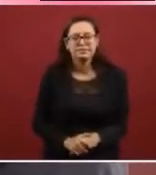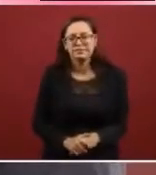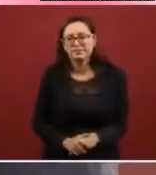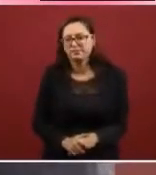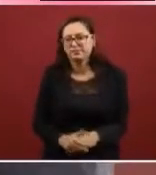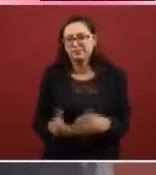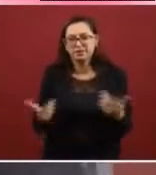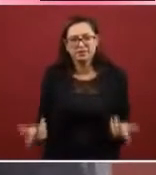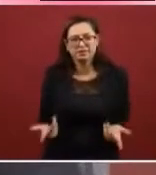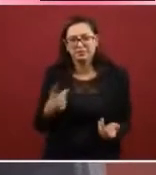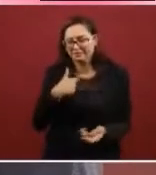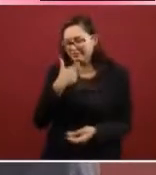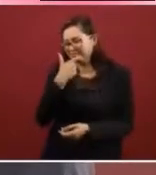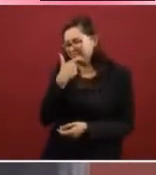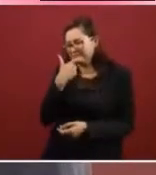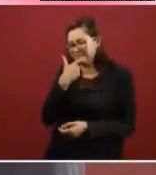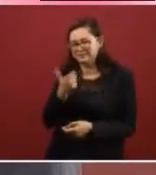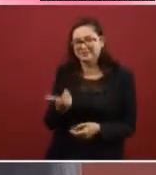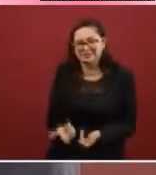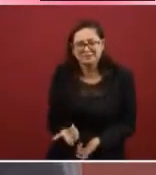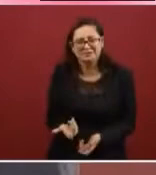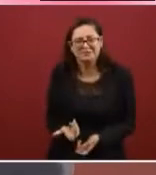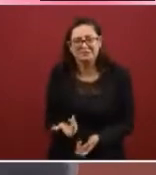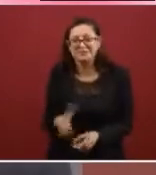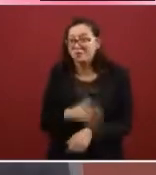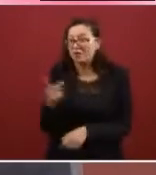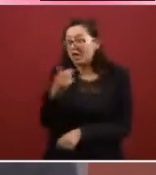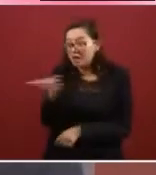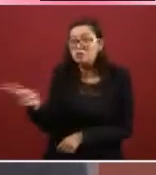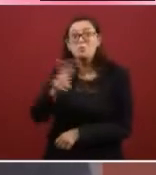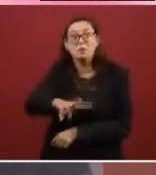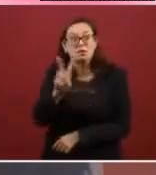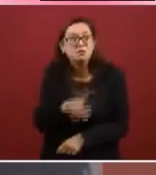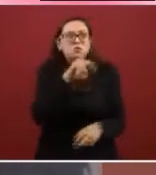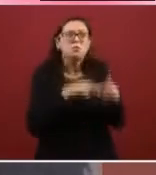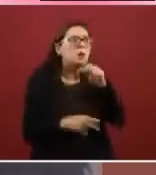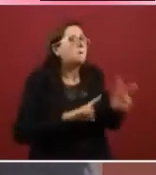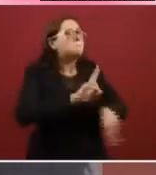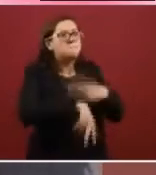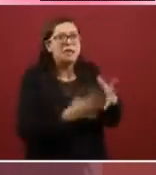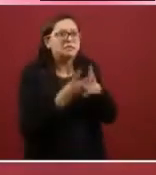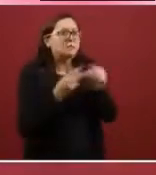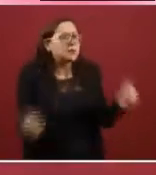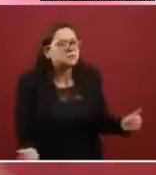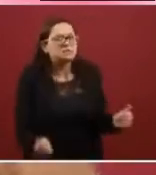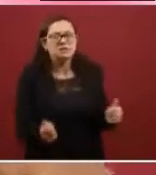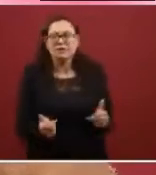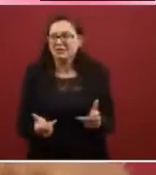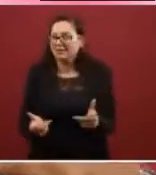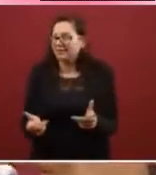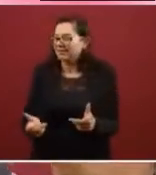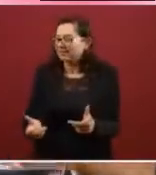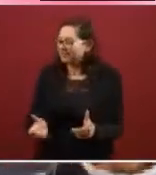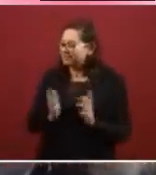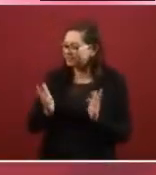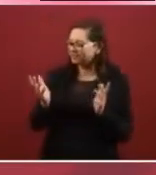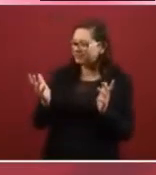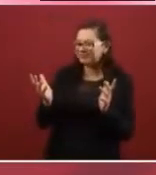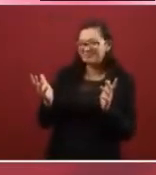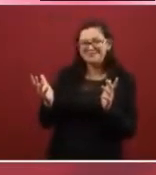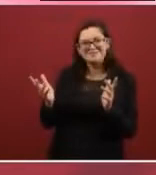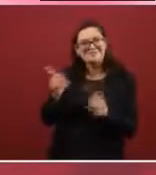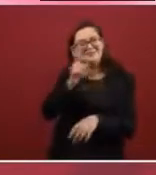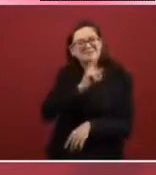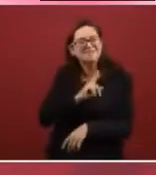pero no por mi give a hands of applause. Sino porque realmente estaban preocupados. They were really worried that the por la campaña. Due to that